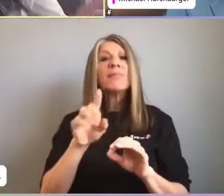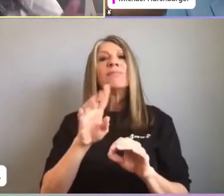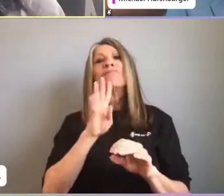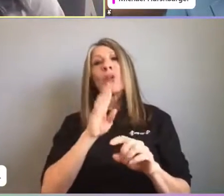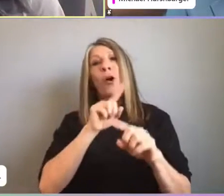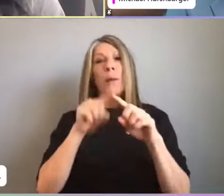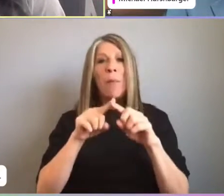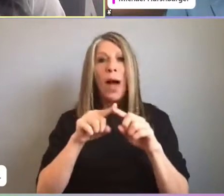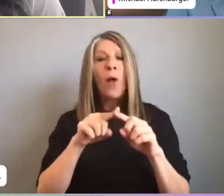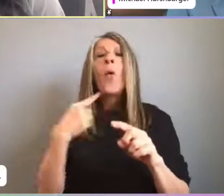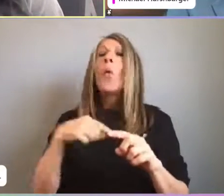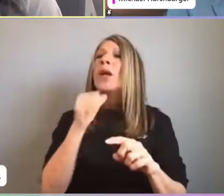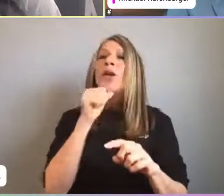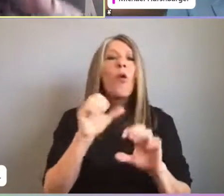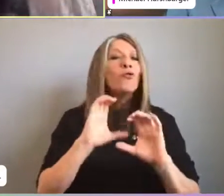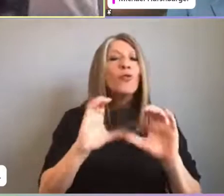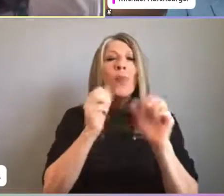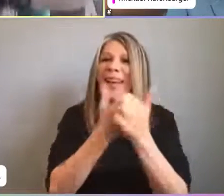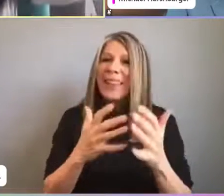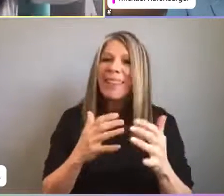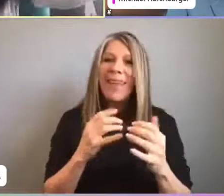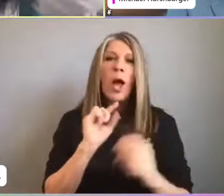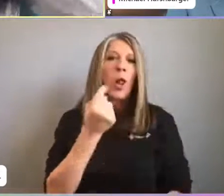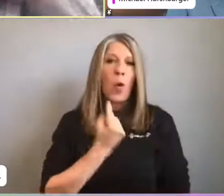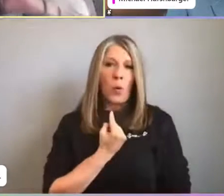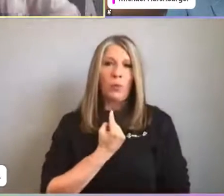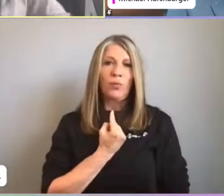tide. None of us do it alone. Mhm.